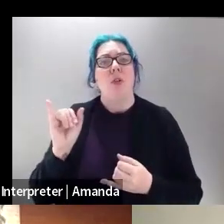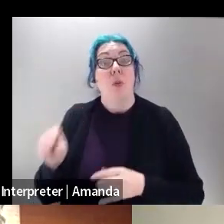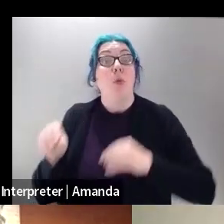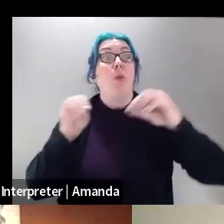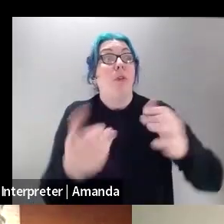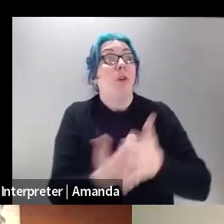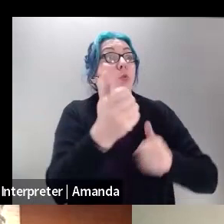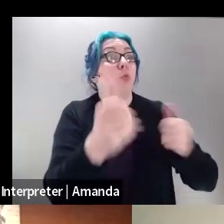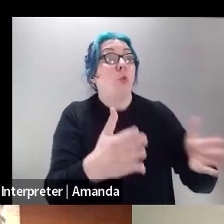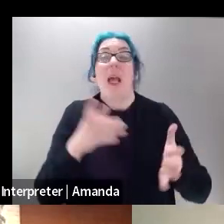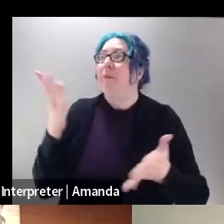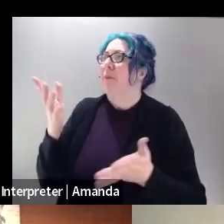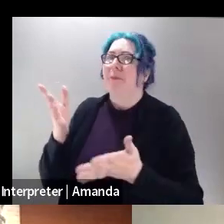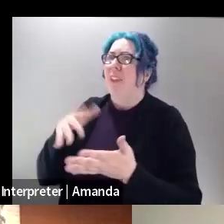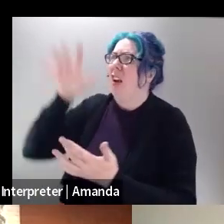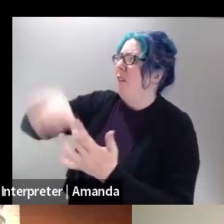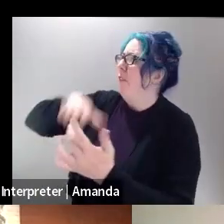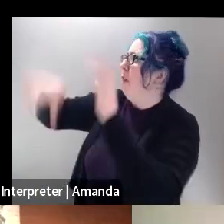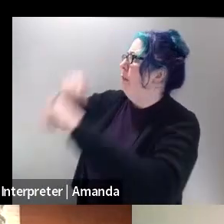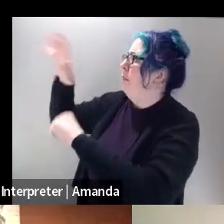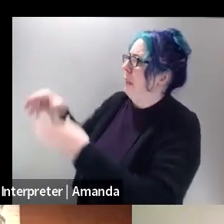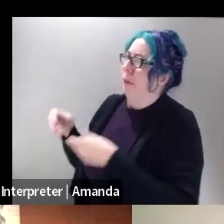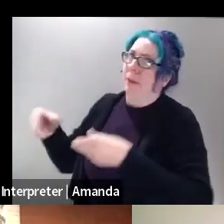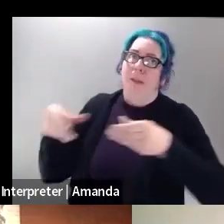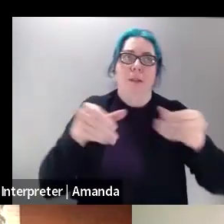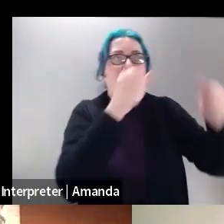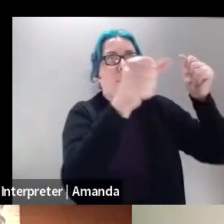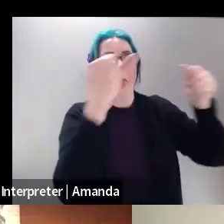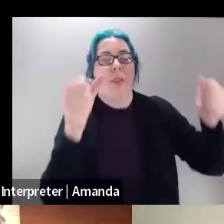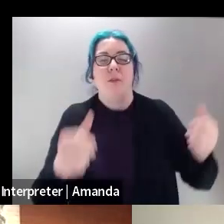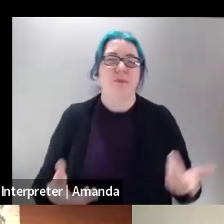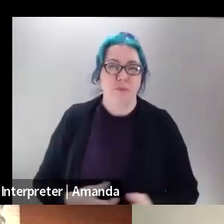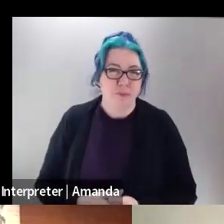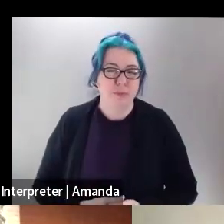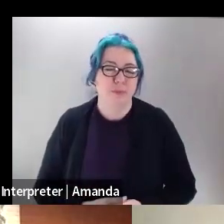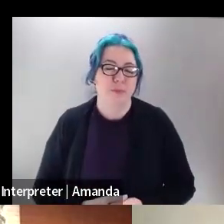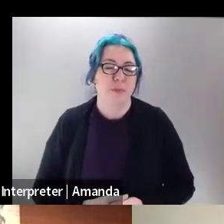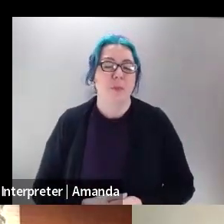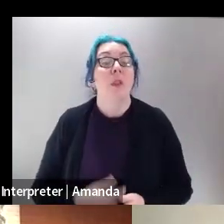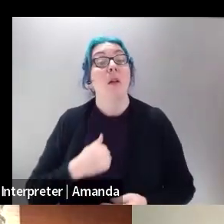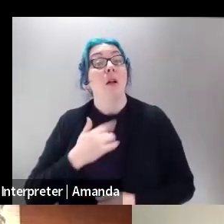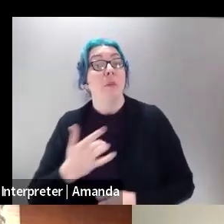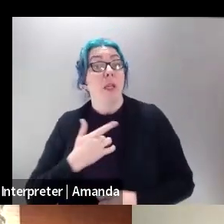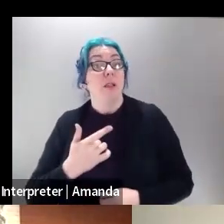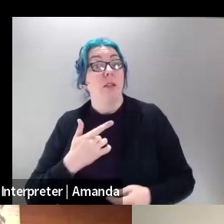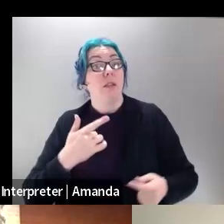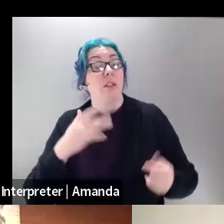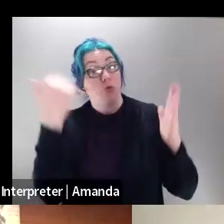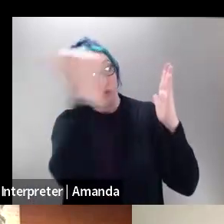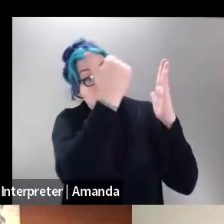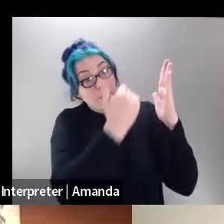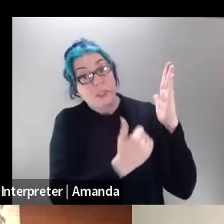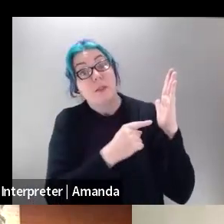But what is important to me or where I would pull the agreements from is usually